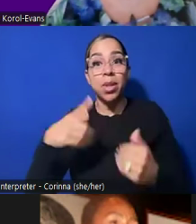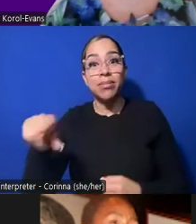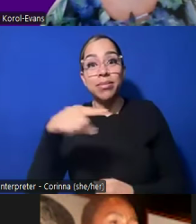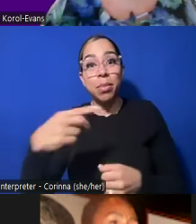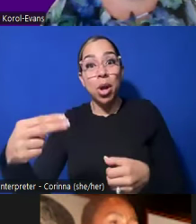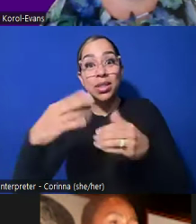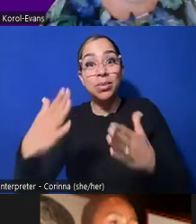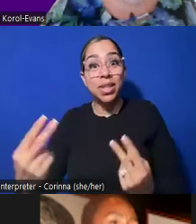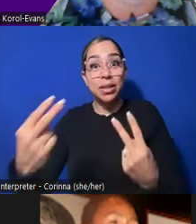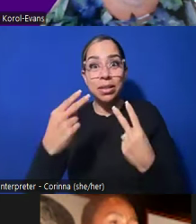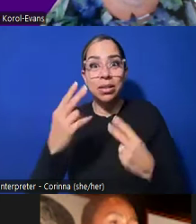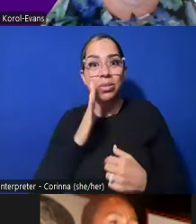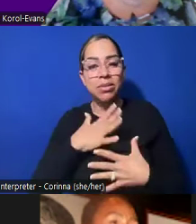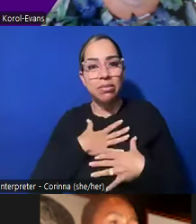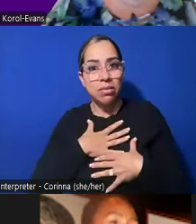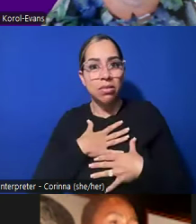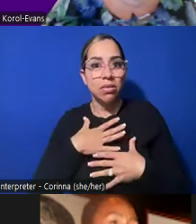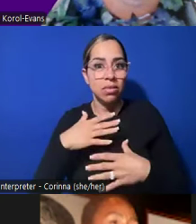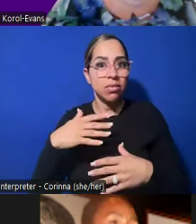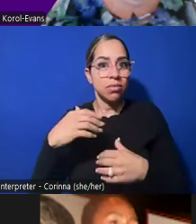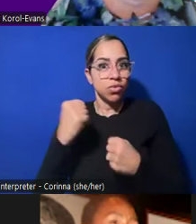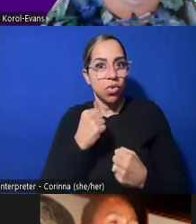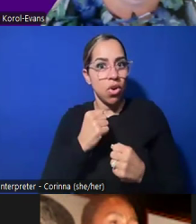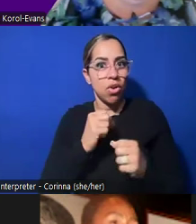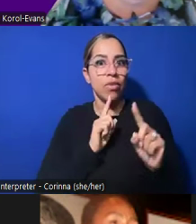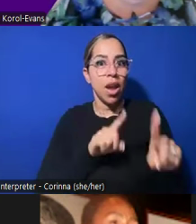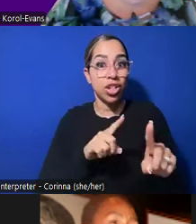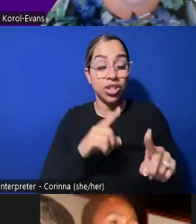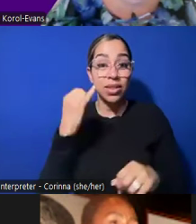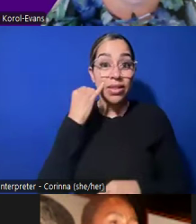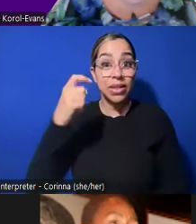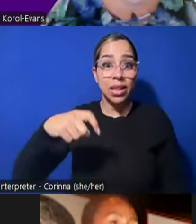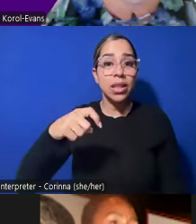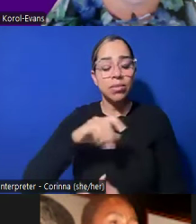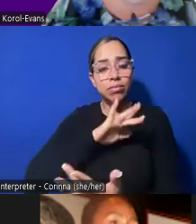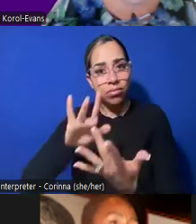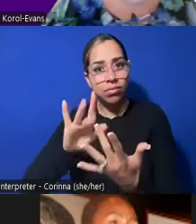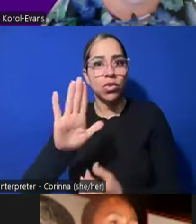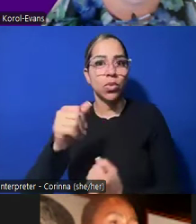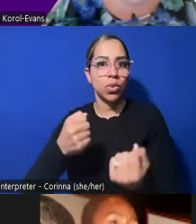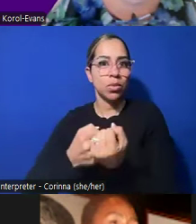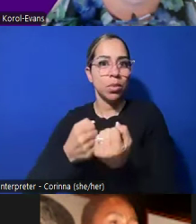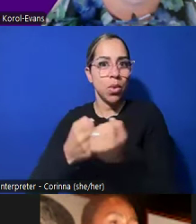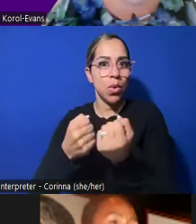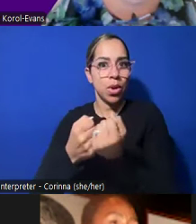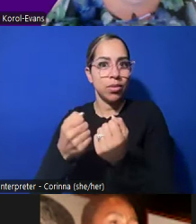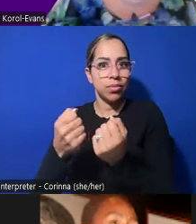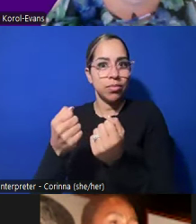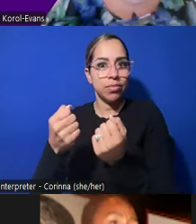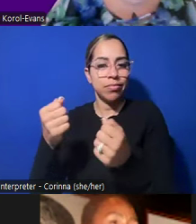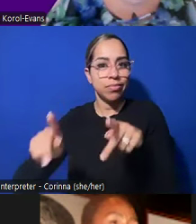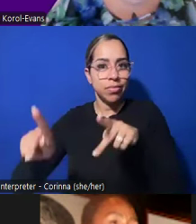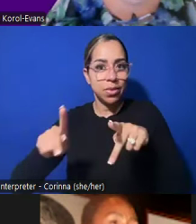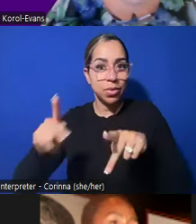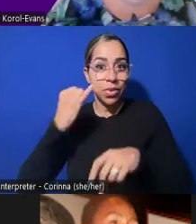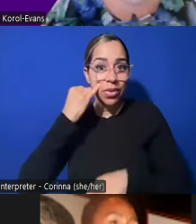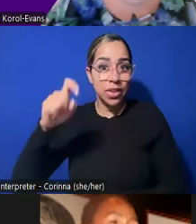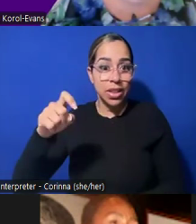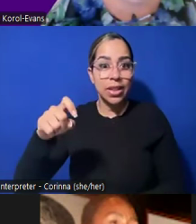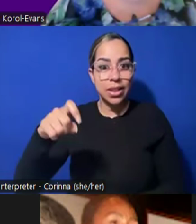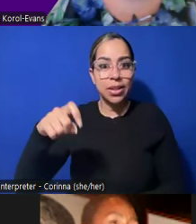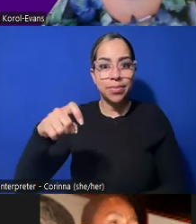encourage you to reach out to your support networks for help if needed, and take care of yourself during today's training. And with that, I will turn it over to our